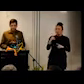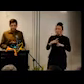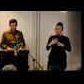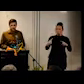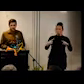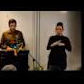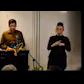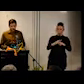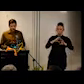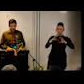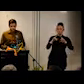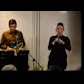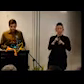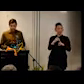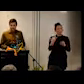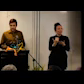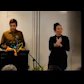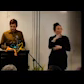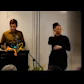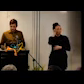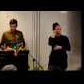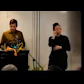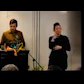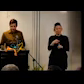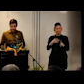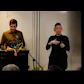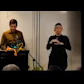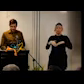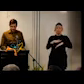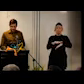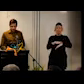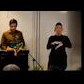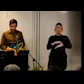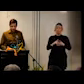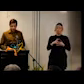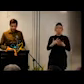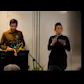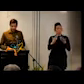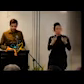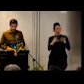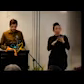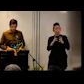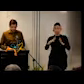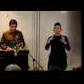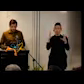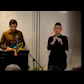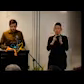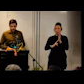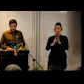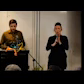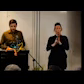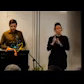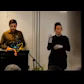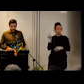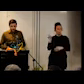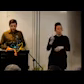and memory saving, is timing. And to represent that, I'll show you this short video.